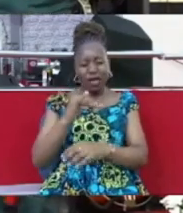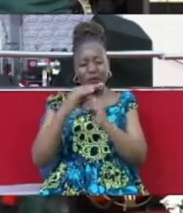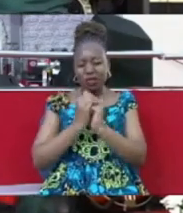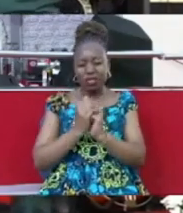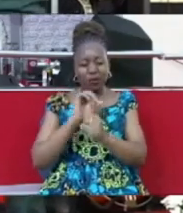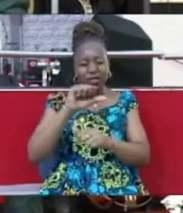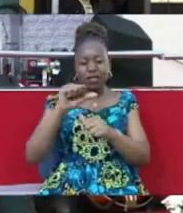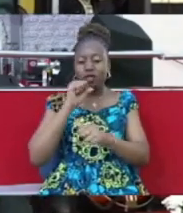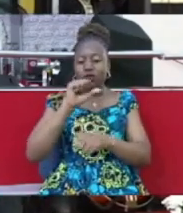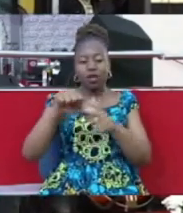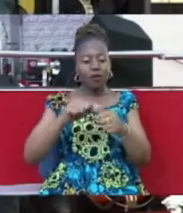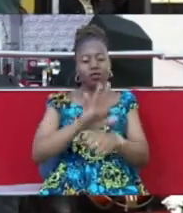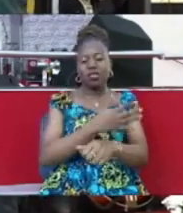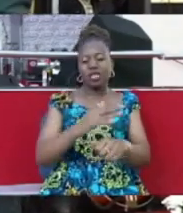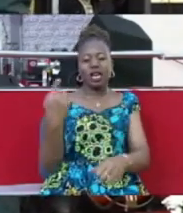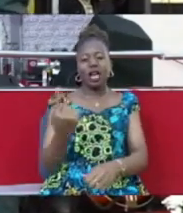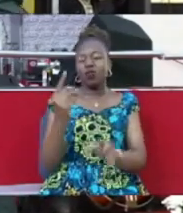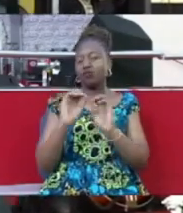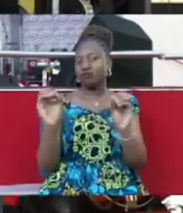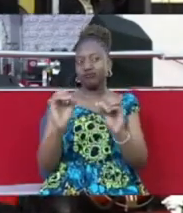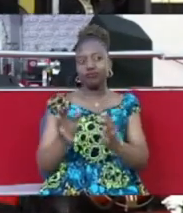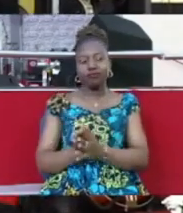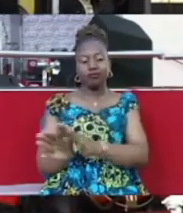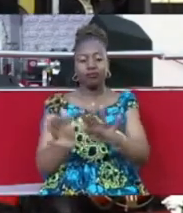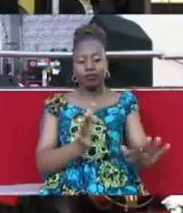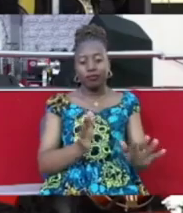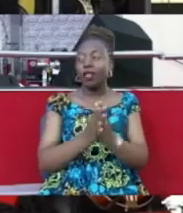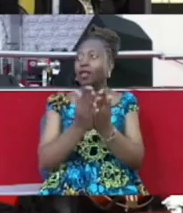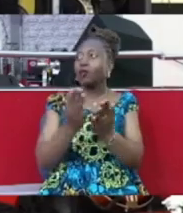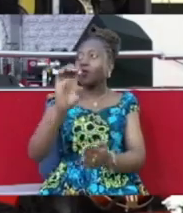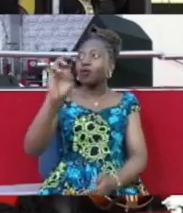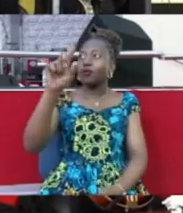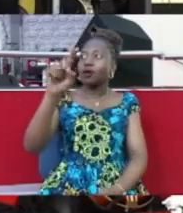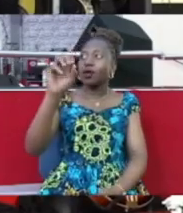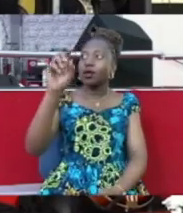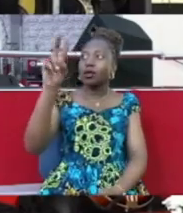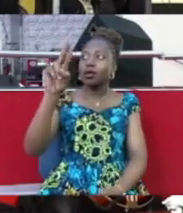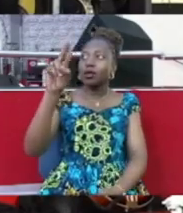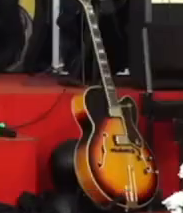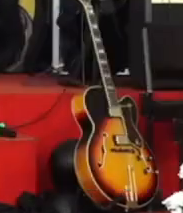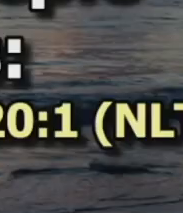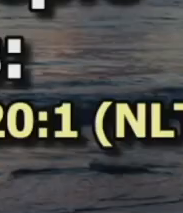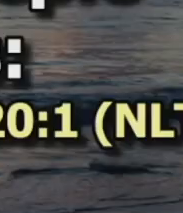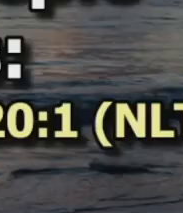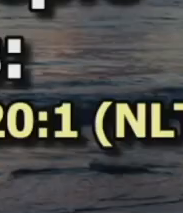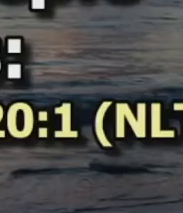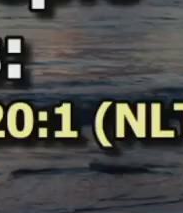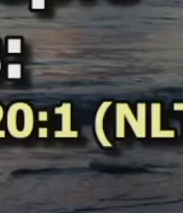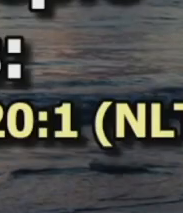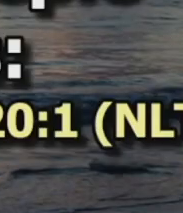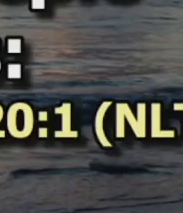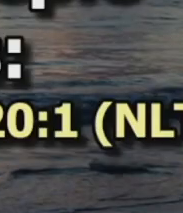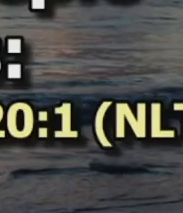The Bible says in Exodus chapter 20 verses 3. Biblia inasema kutoka 20 mstari wa 3. Do not worship any other gods besides